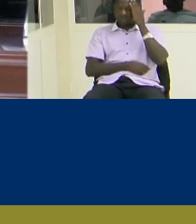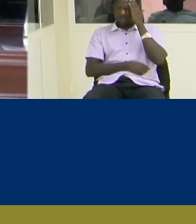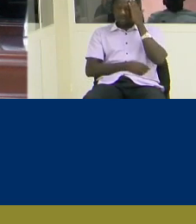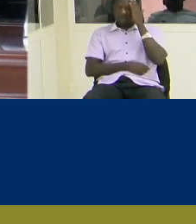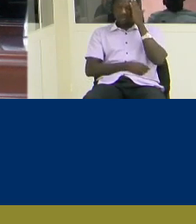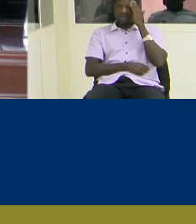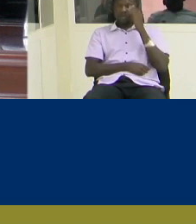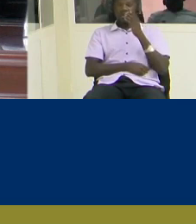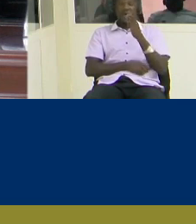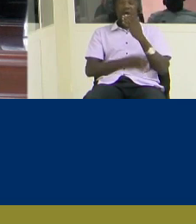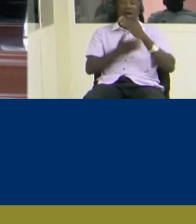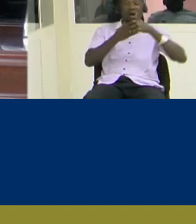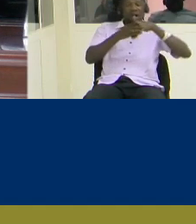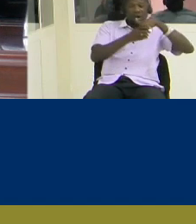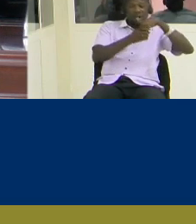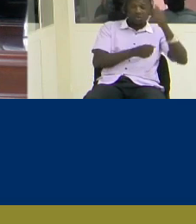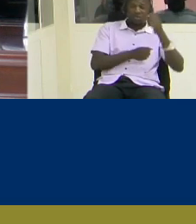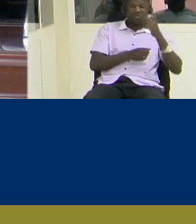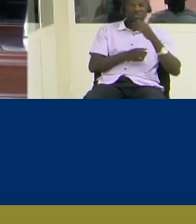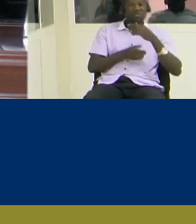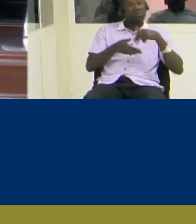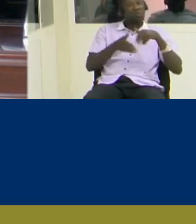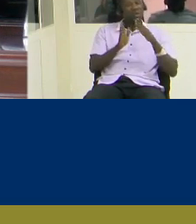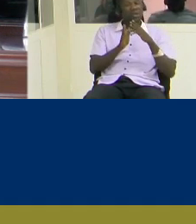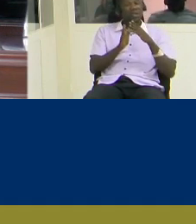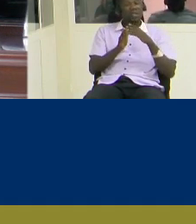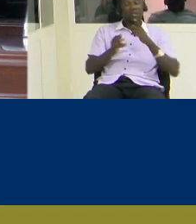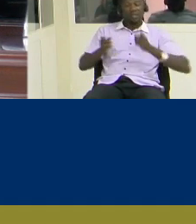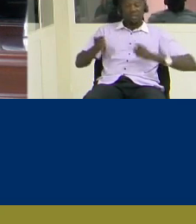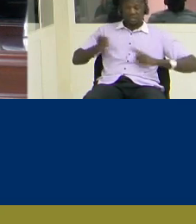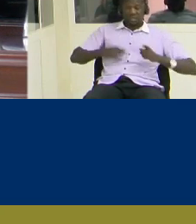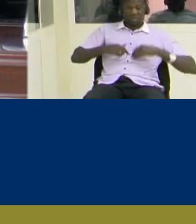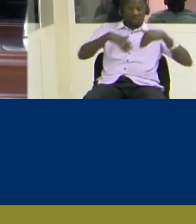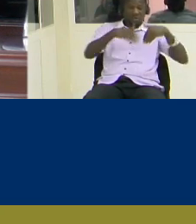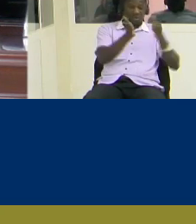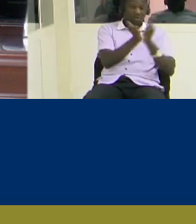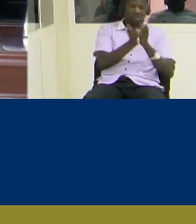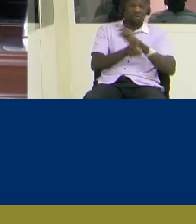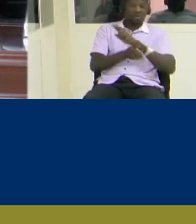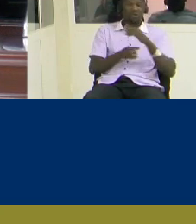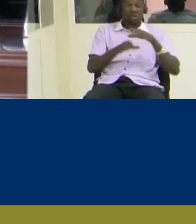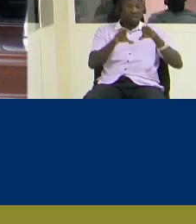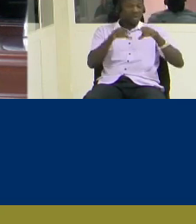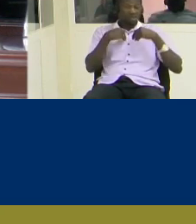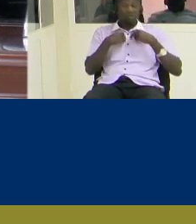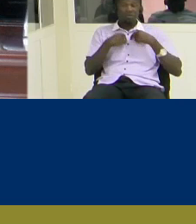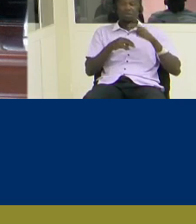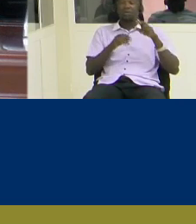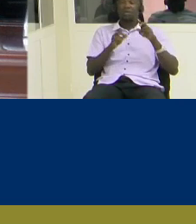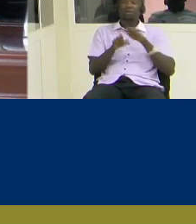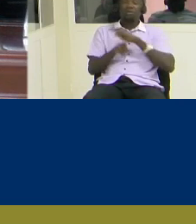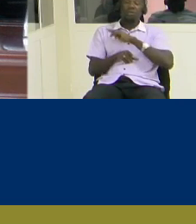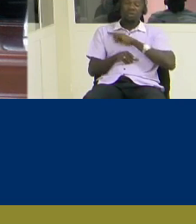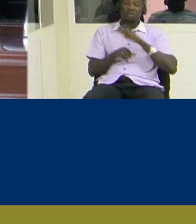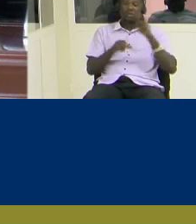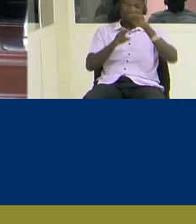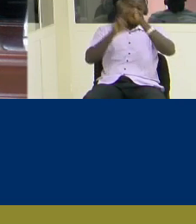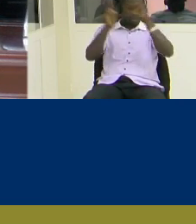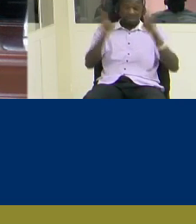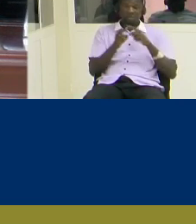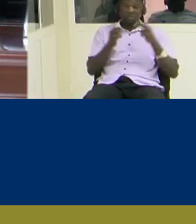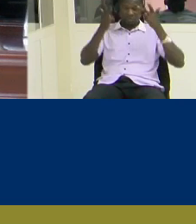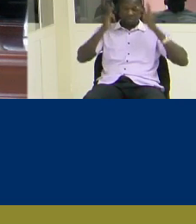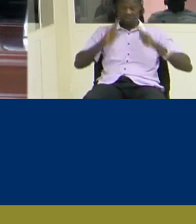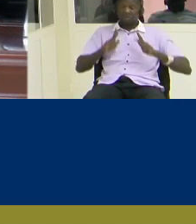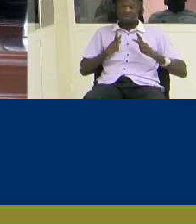out of the ordinary the enemy forces may not comply with international law would not comply with their